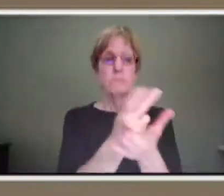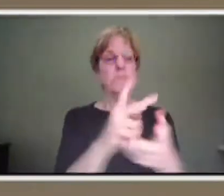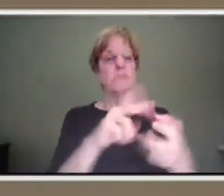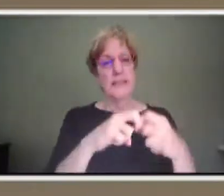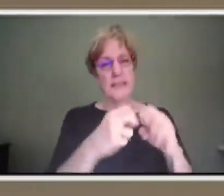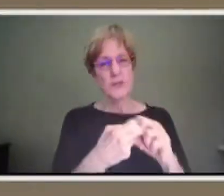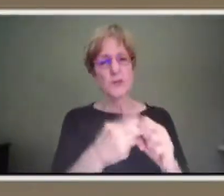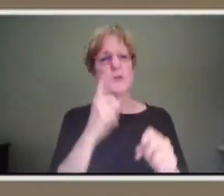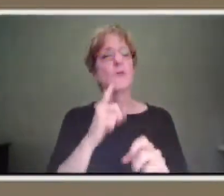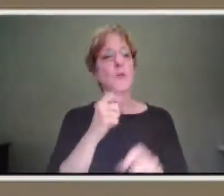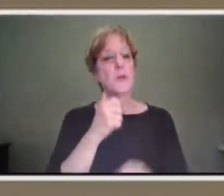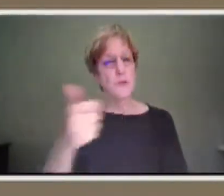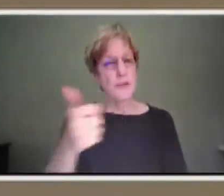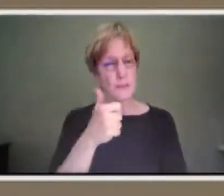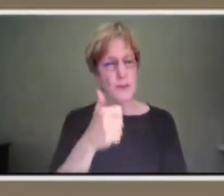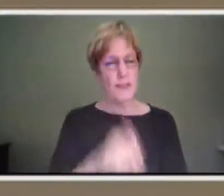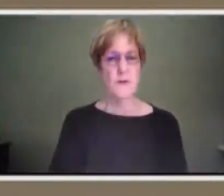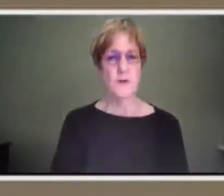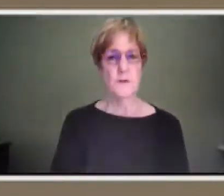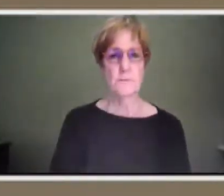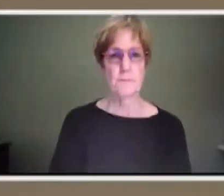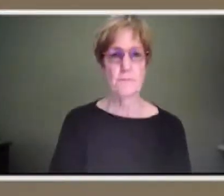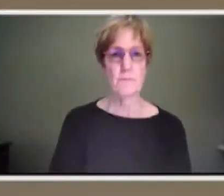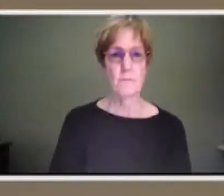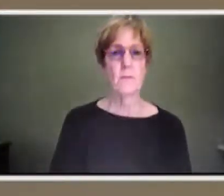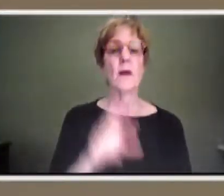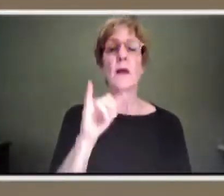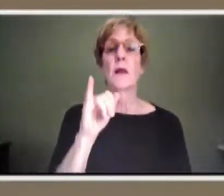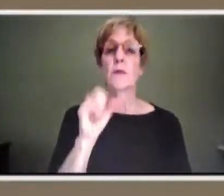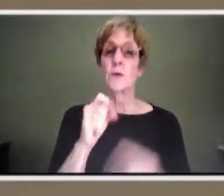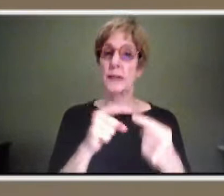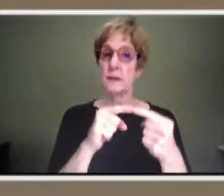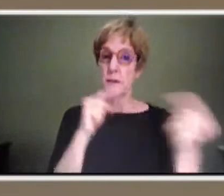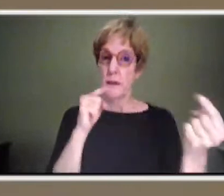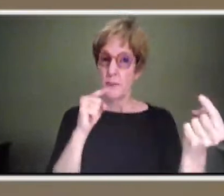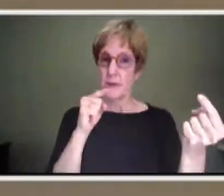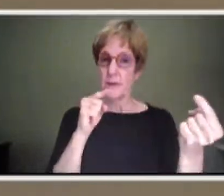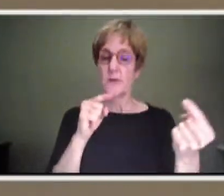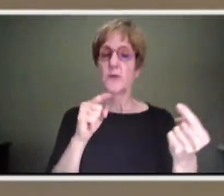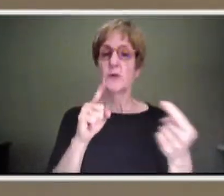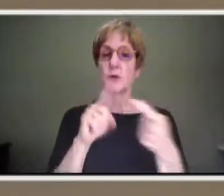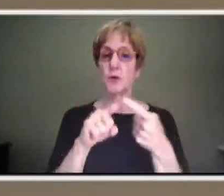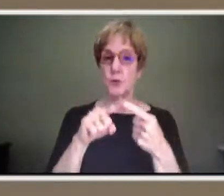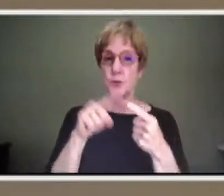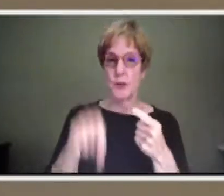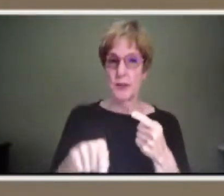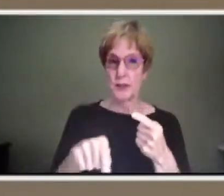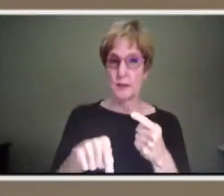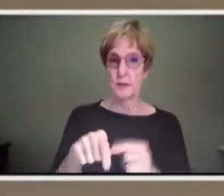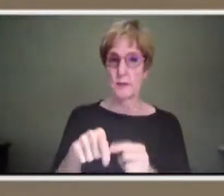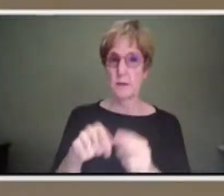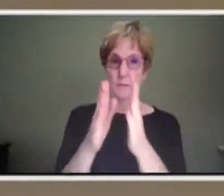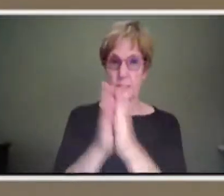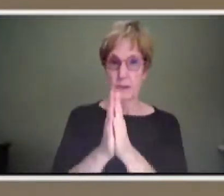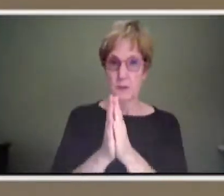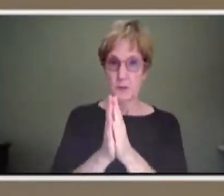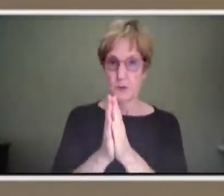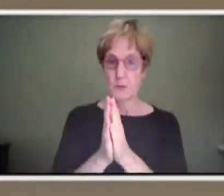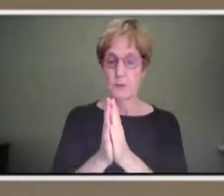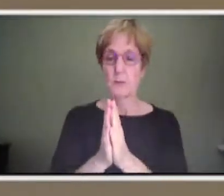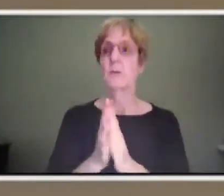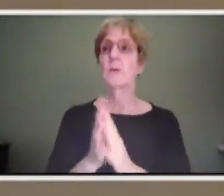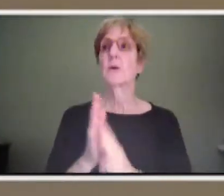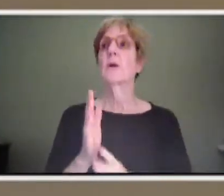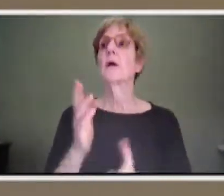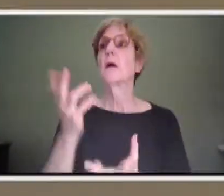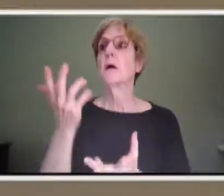to transportation. There is opposition to this petition, so after Mr.